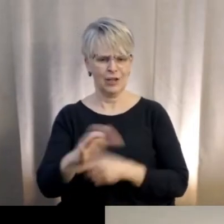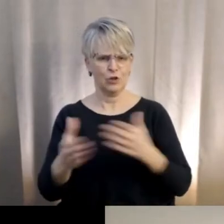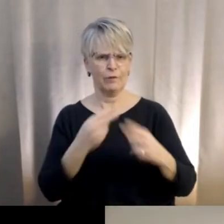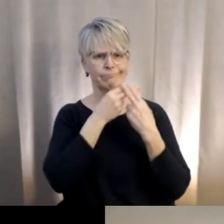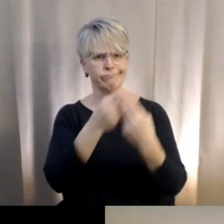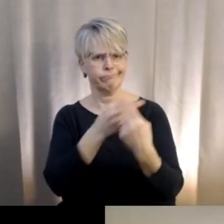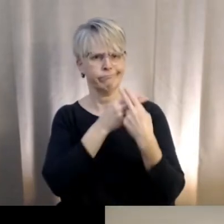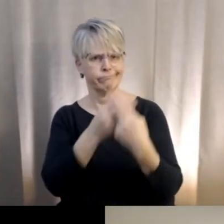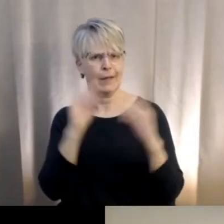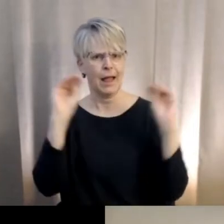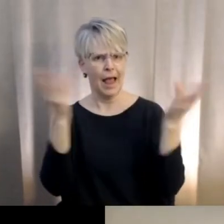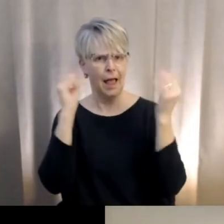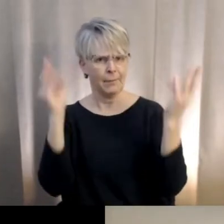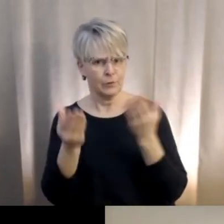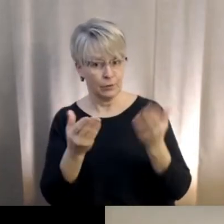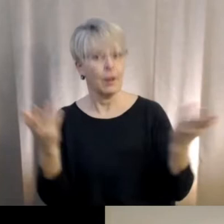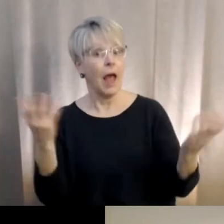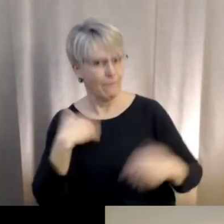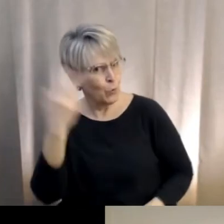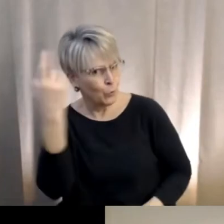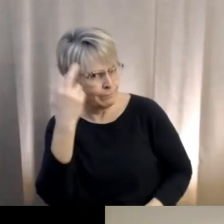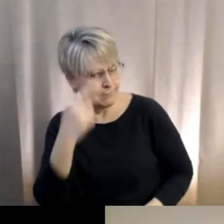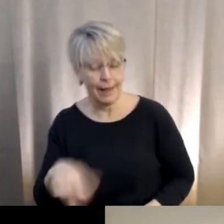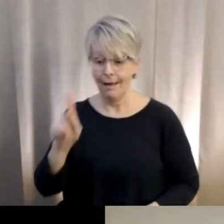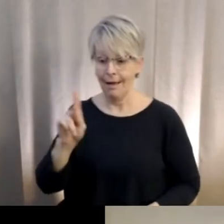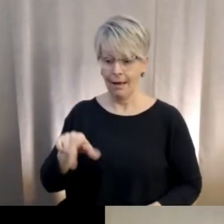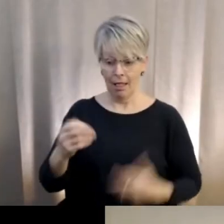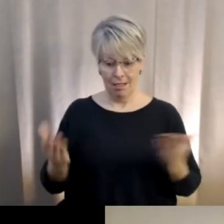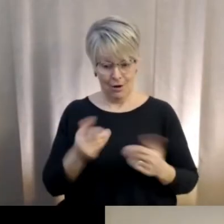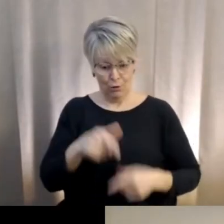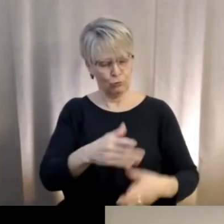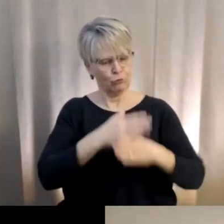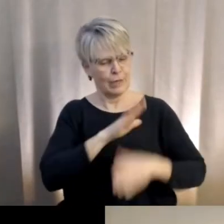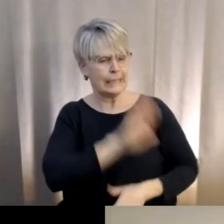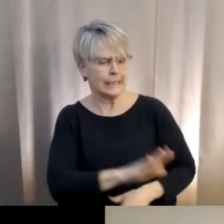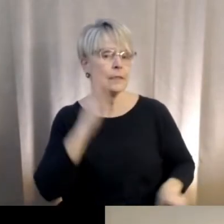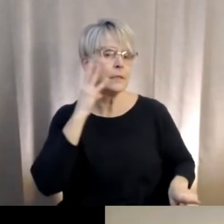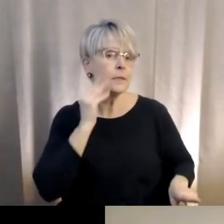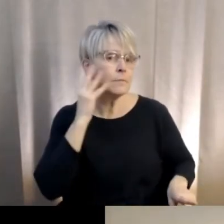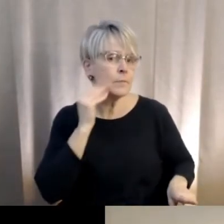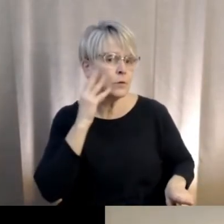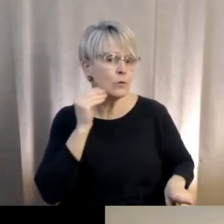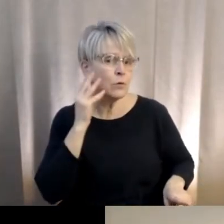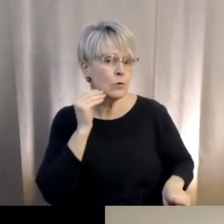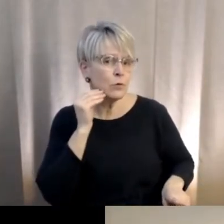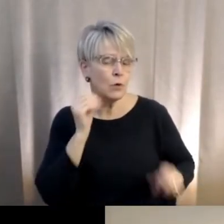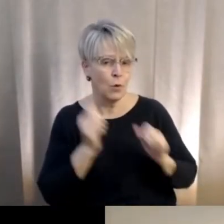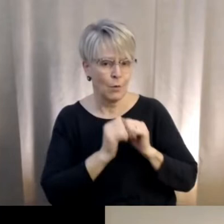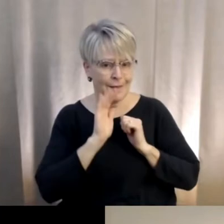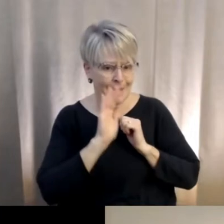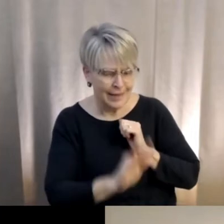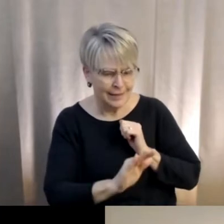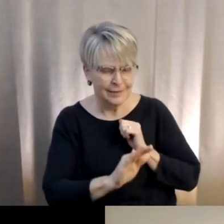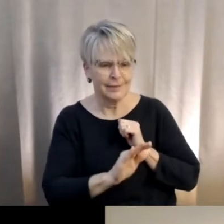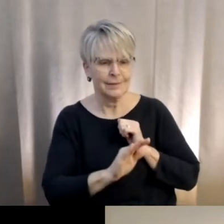reason. Kyle is with us today to share some of his experiences with his paramedic